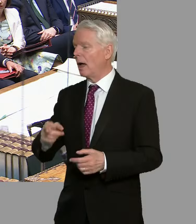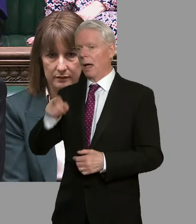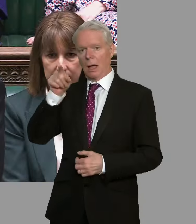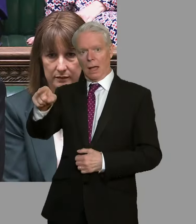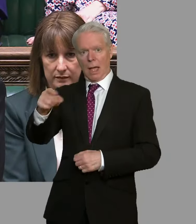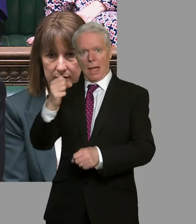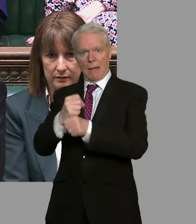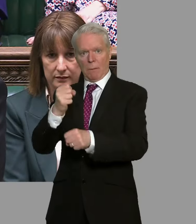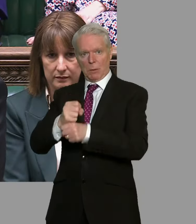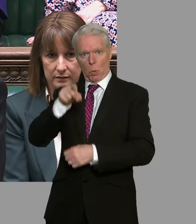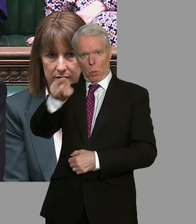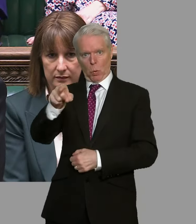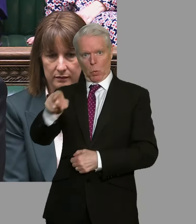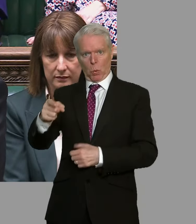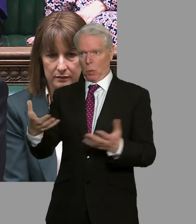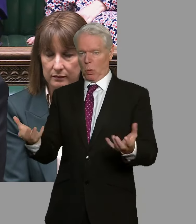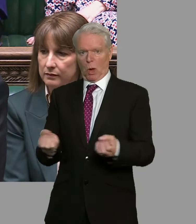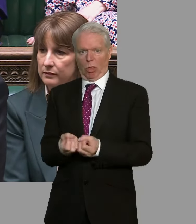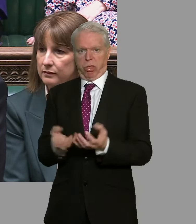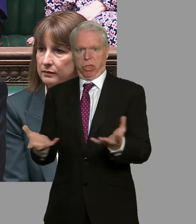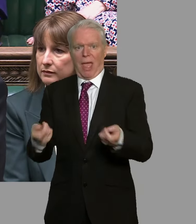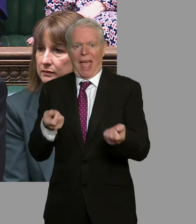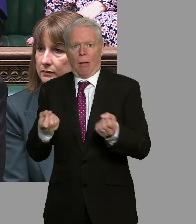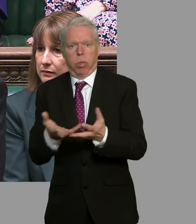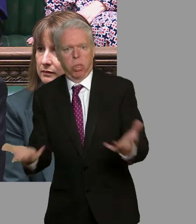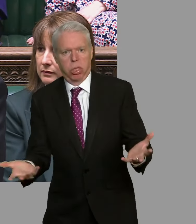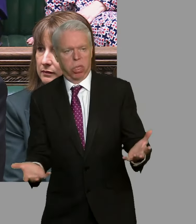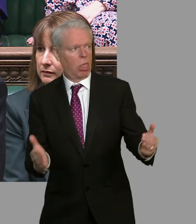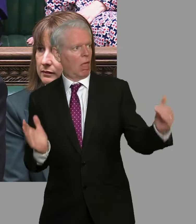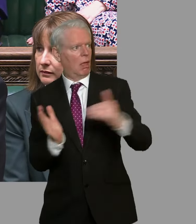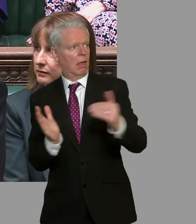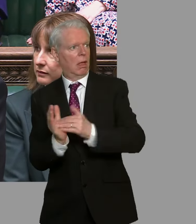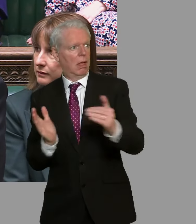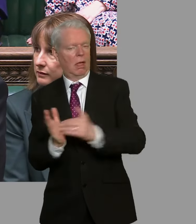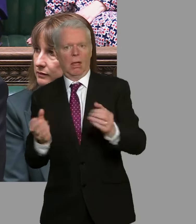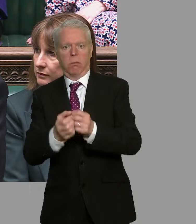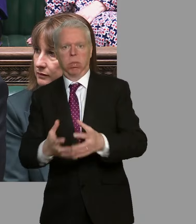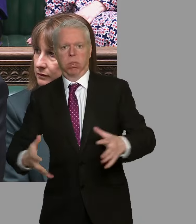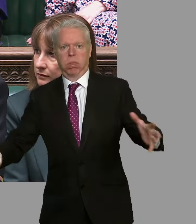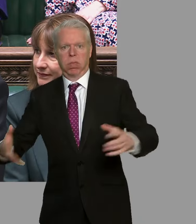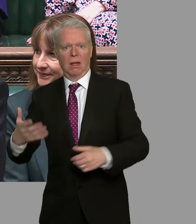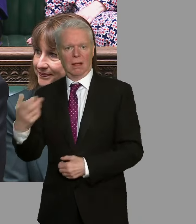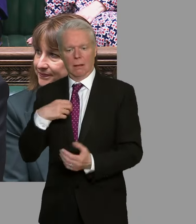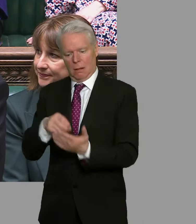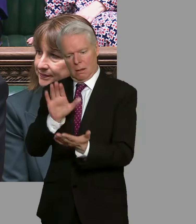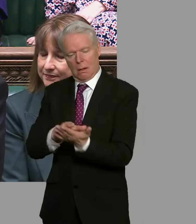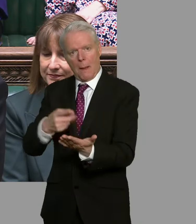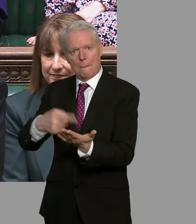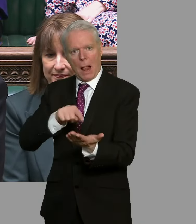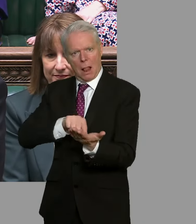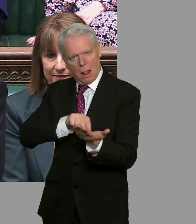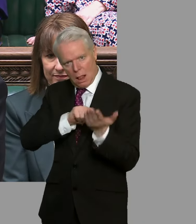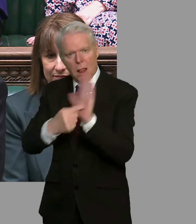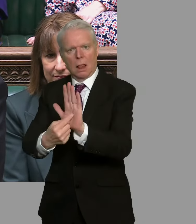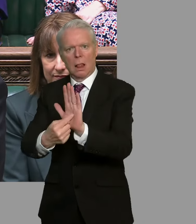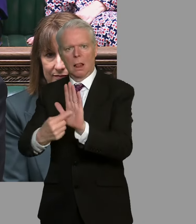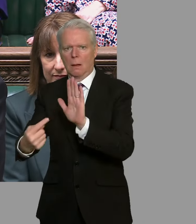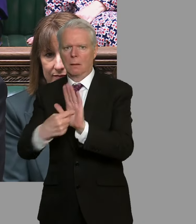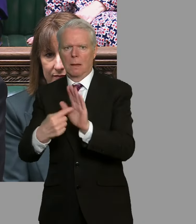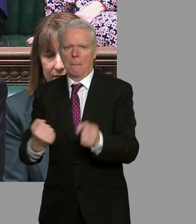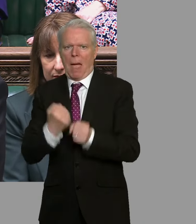committed, before people get to this country. That's right. This is the most far-reaching provision ever for law enforcement to defend and secure